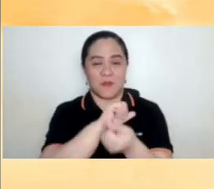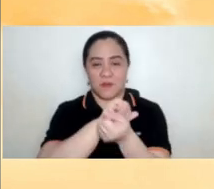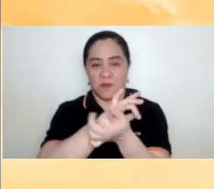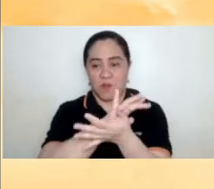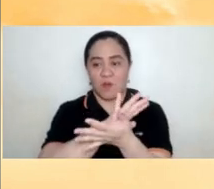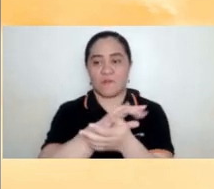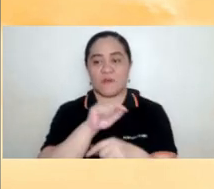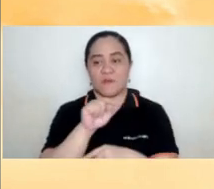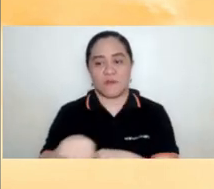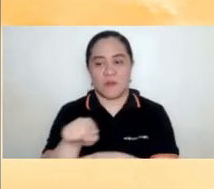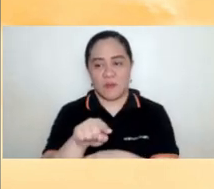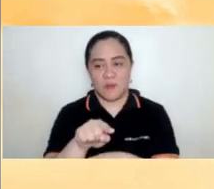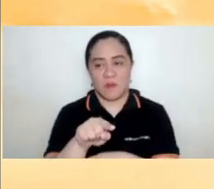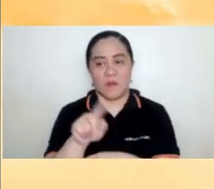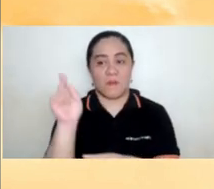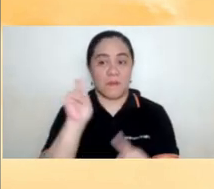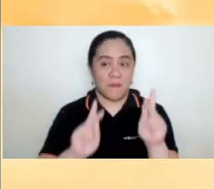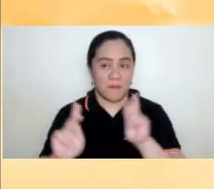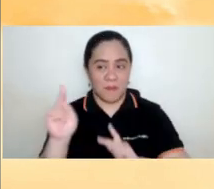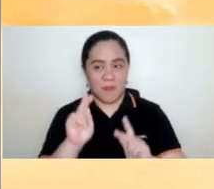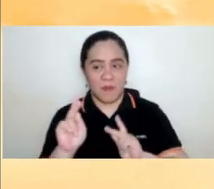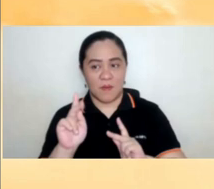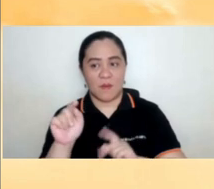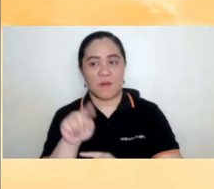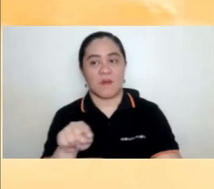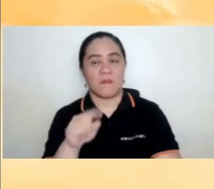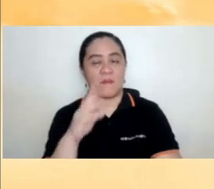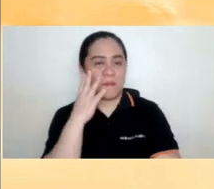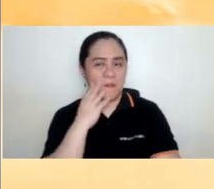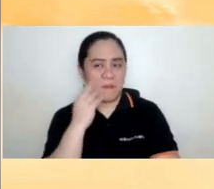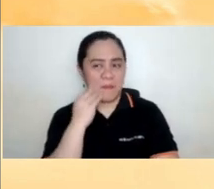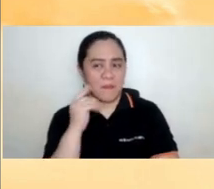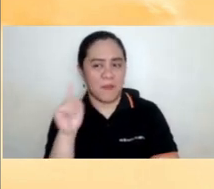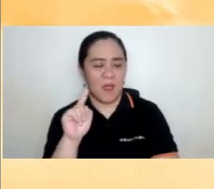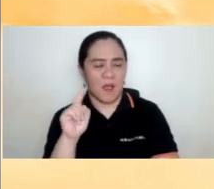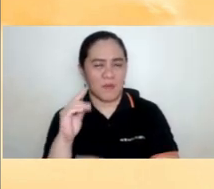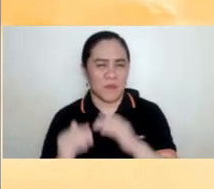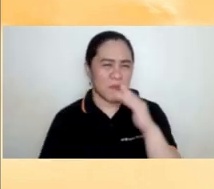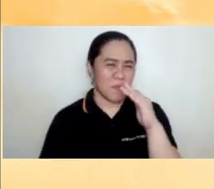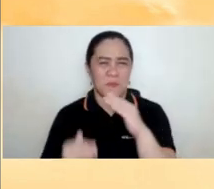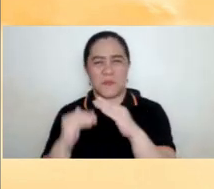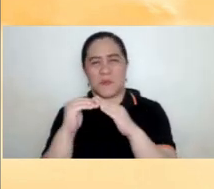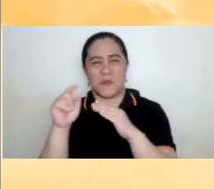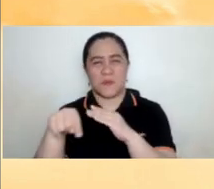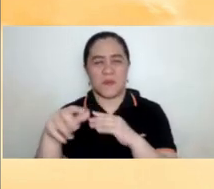growing numbers of young people were already experiencing high rates of clinical anxiety.